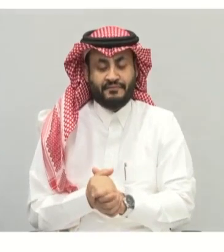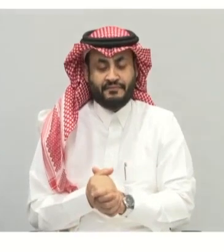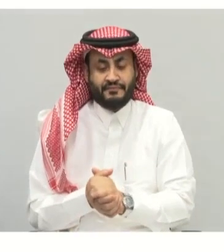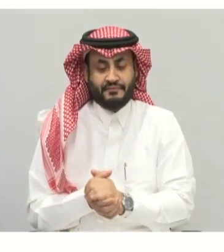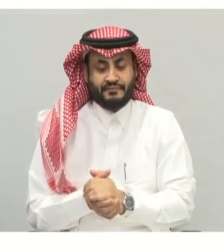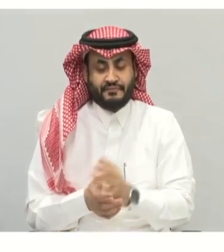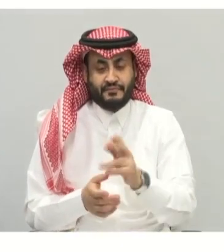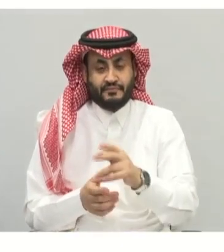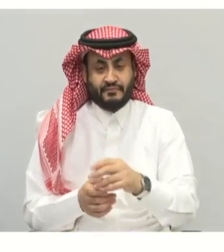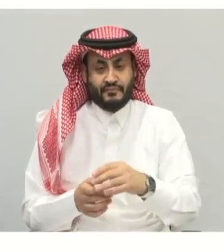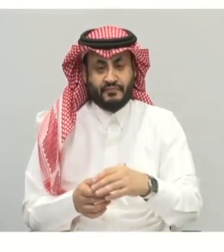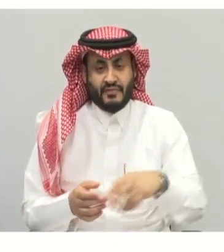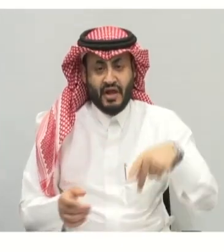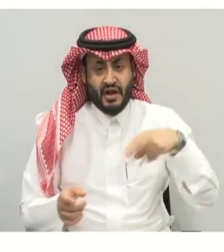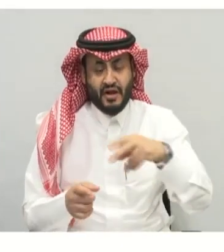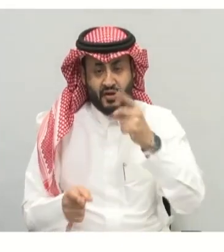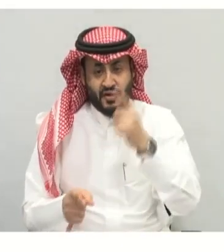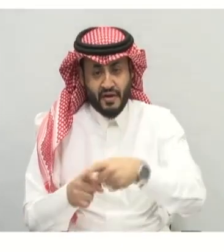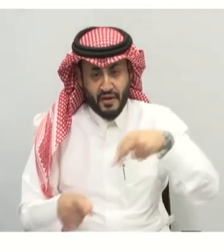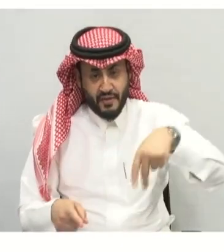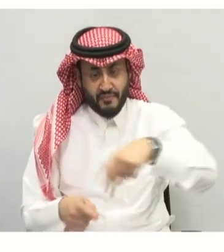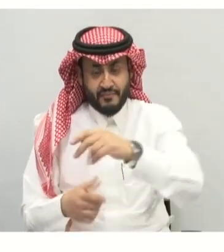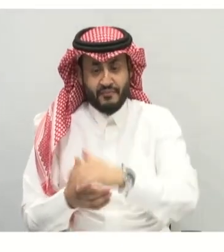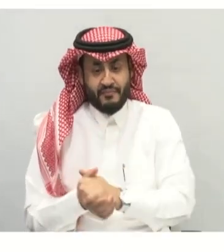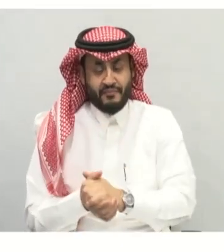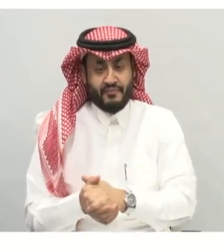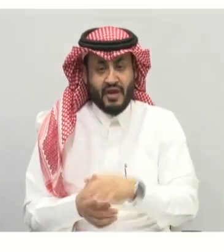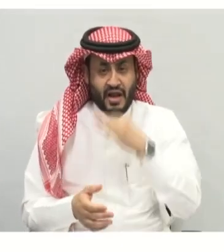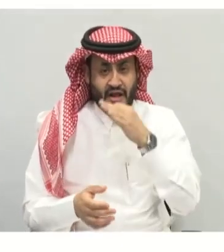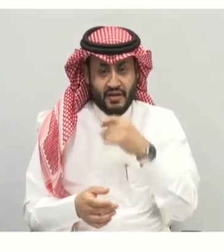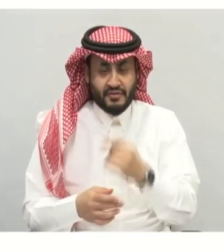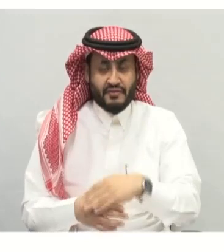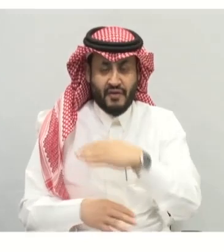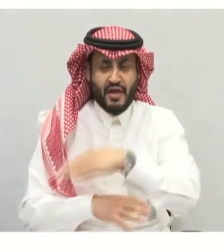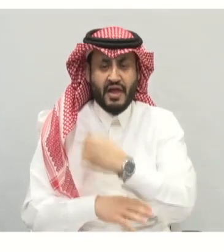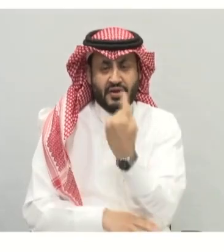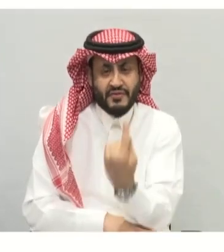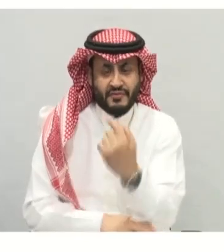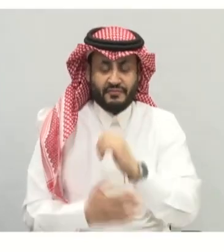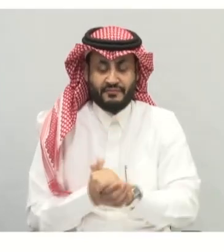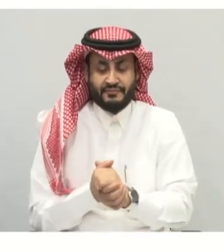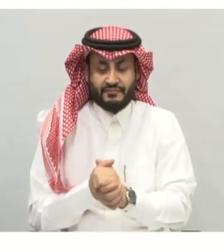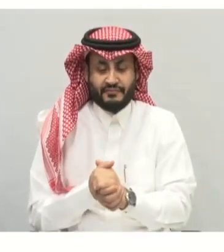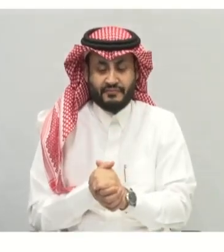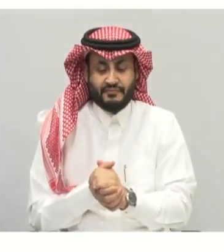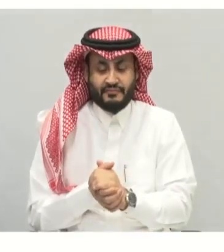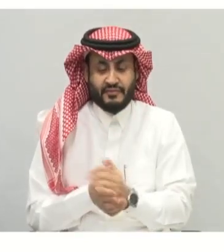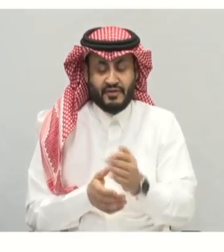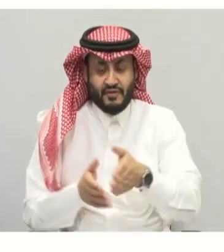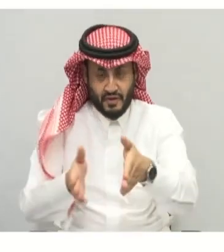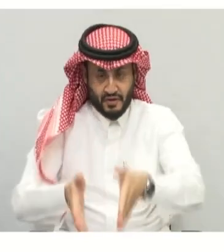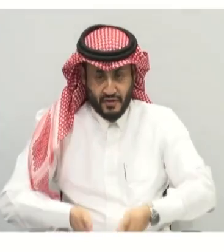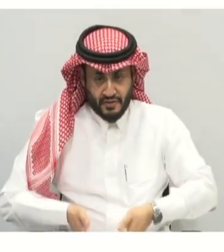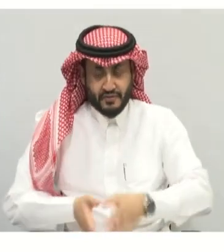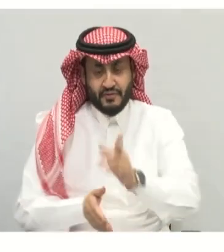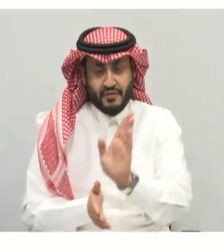if you run accidentally to someone it's better to say sorry and also when you stand in line you